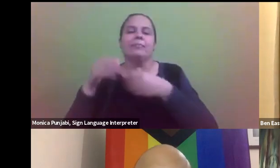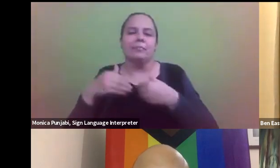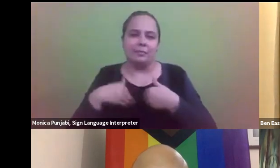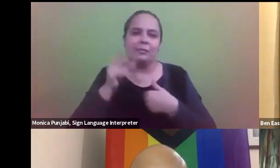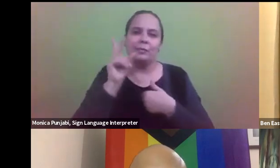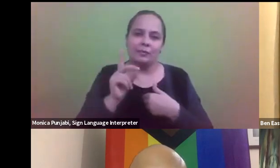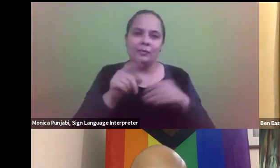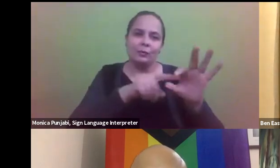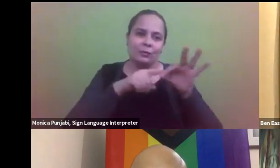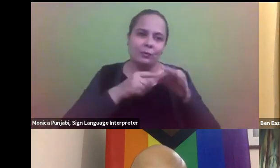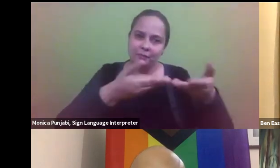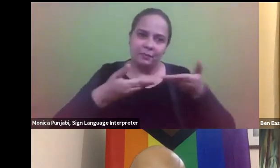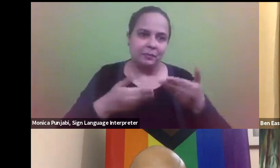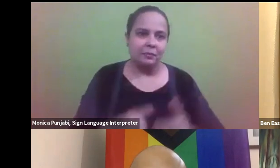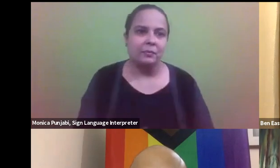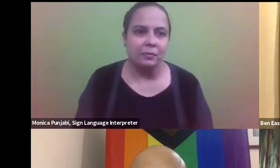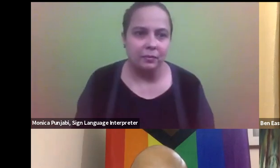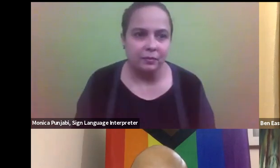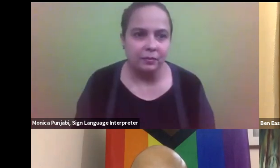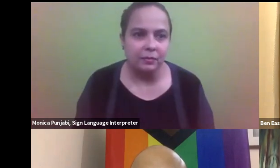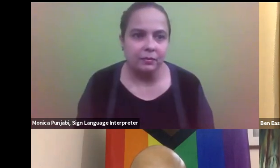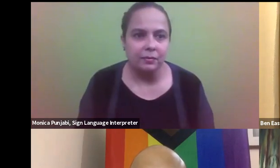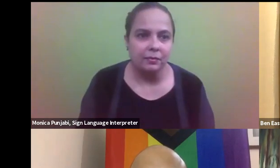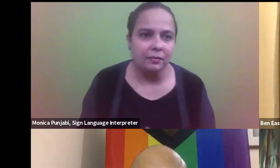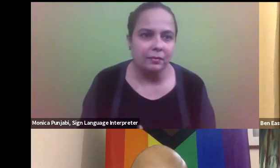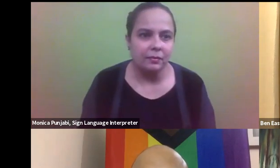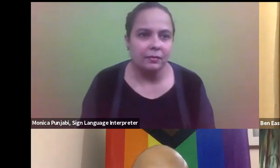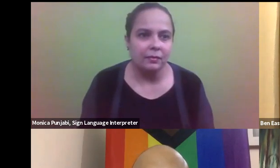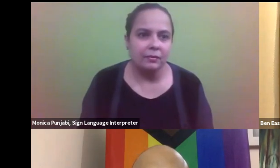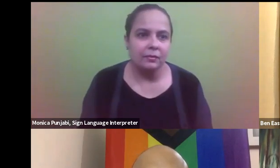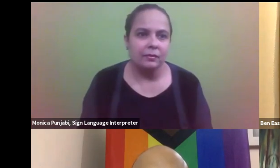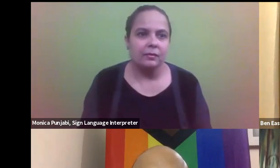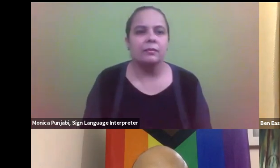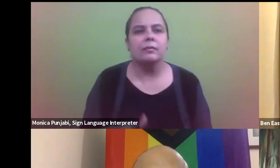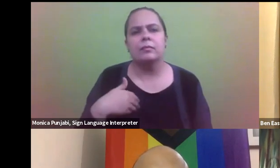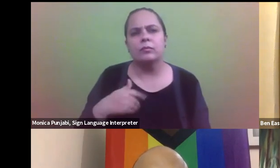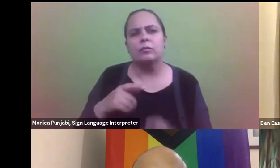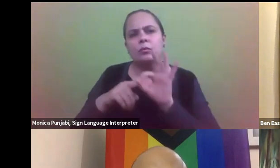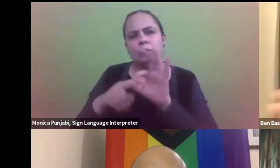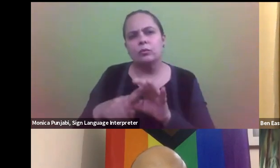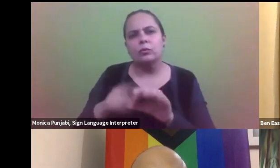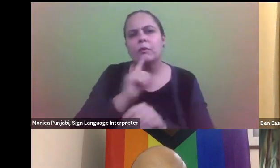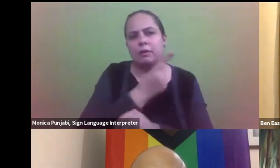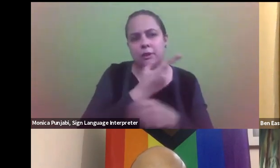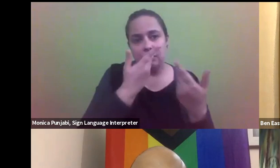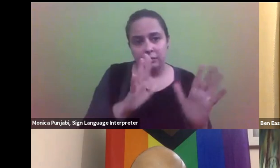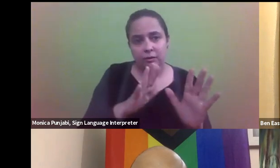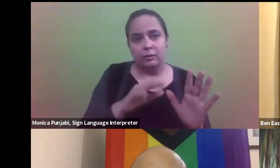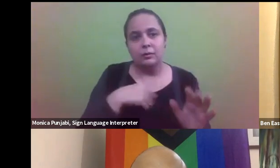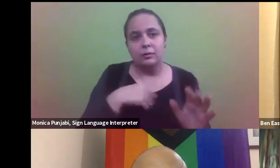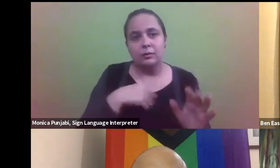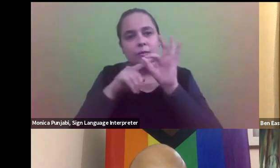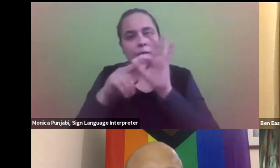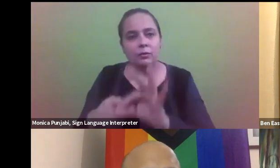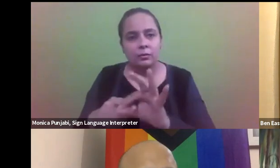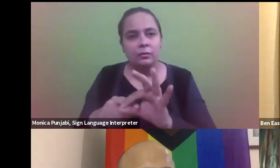little bit about Determined Art Movement and maybe go a little further. Listen, we understand the unique interests and